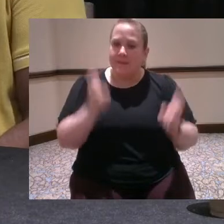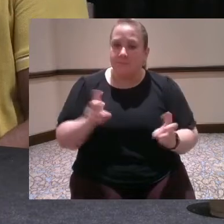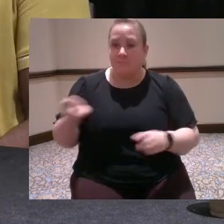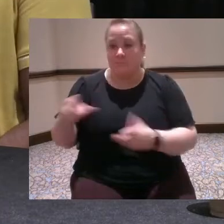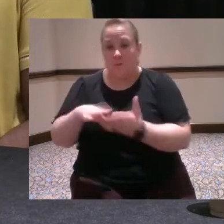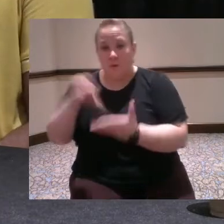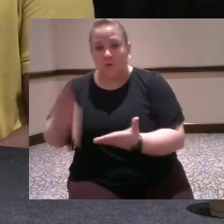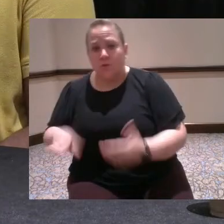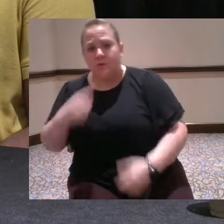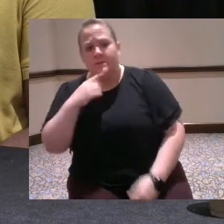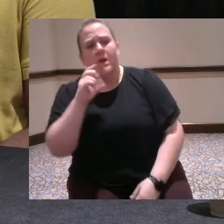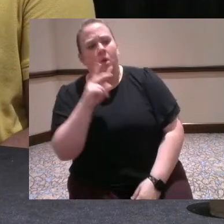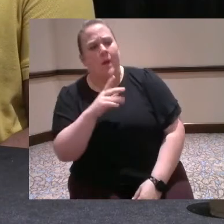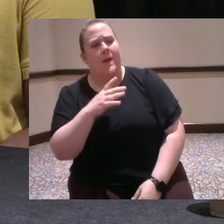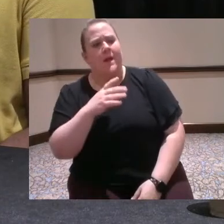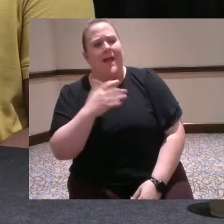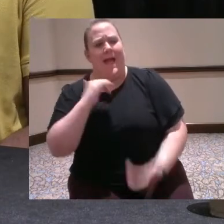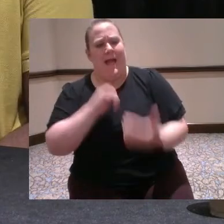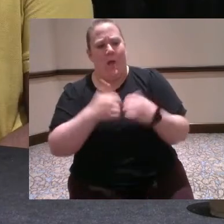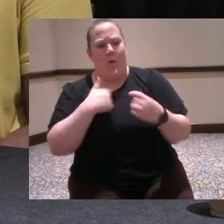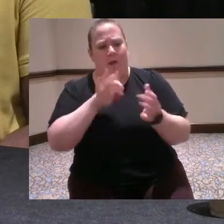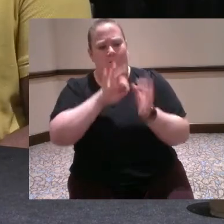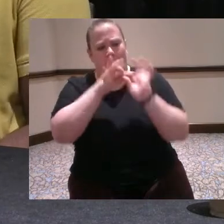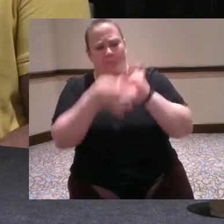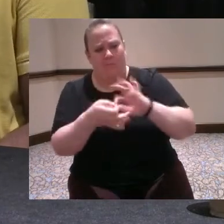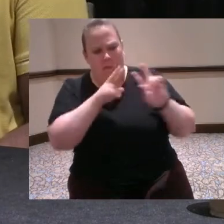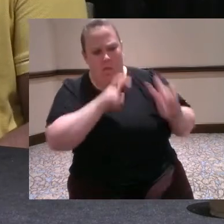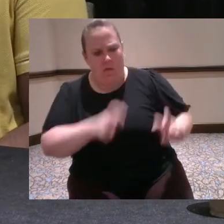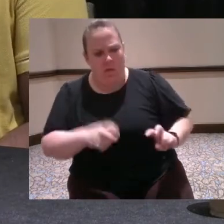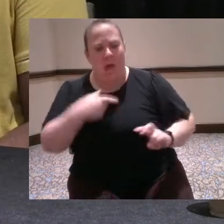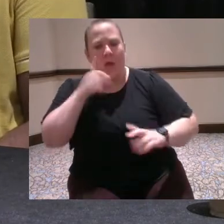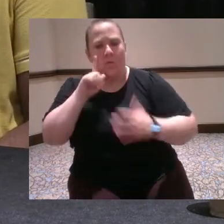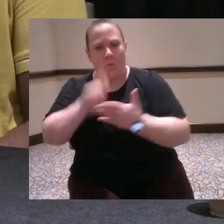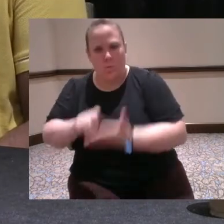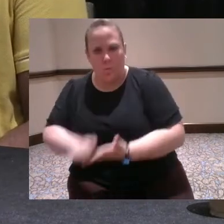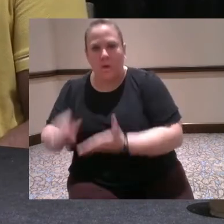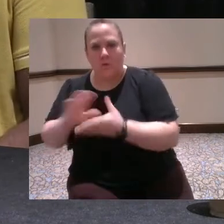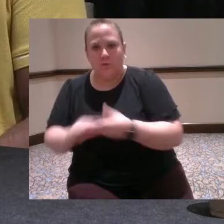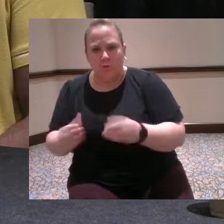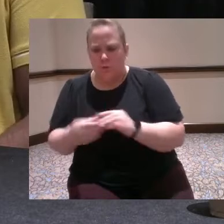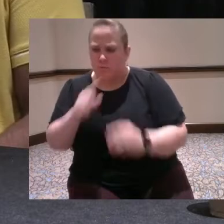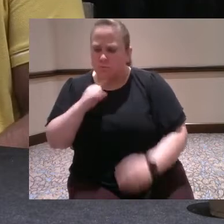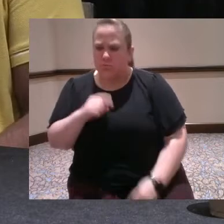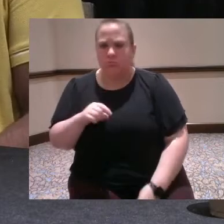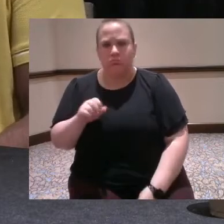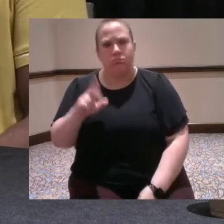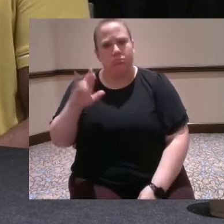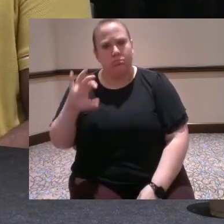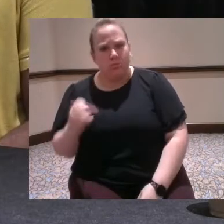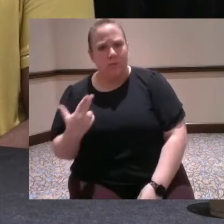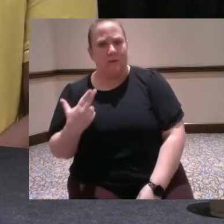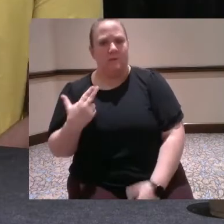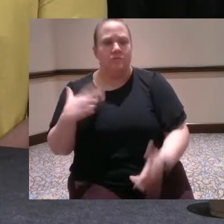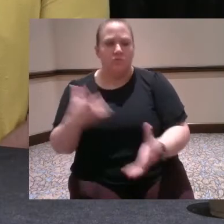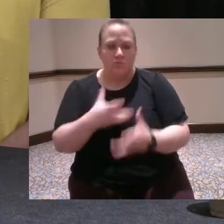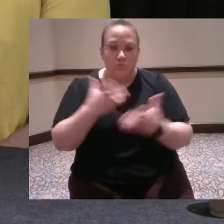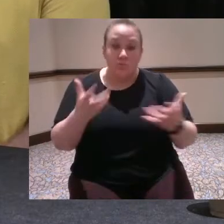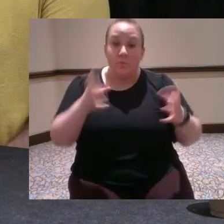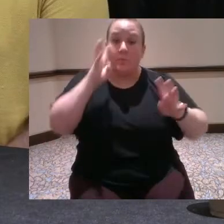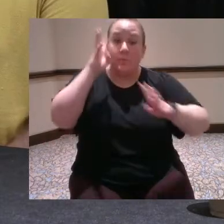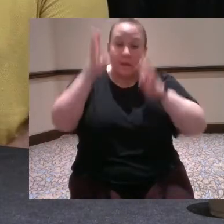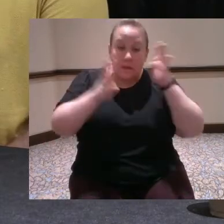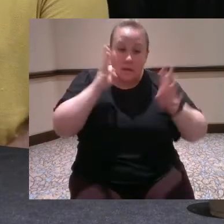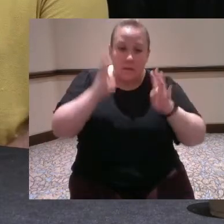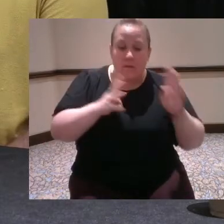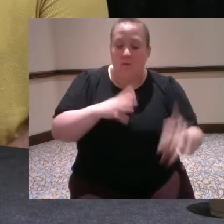turn go in, okay, this is how I interpret that, and I'm going to write this story out. That's so rich full of innovation, full of